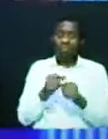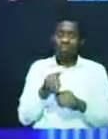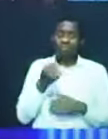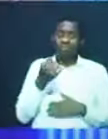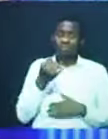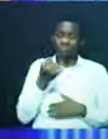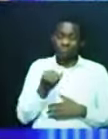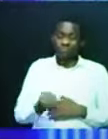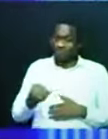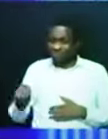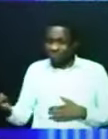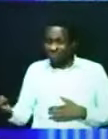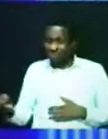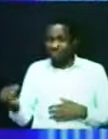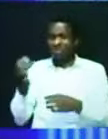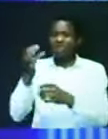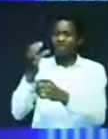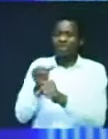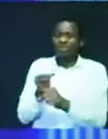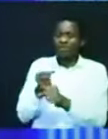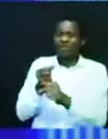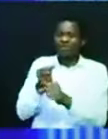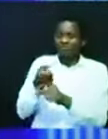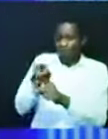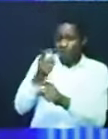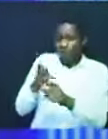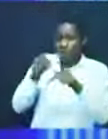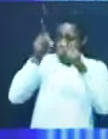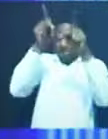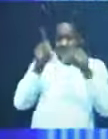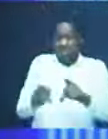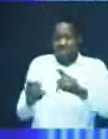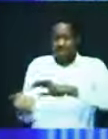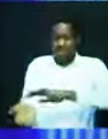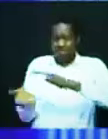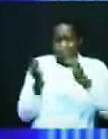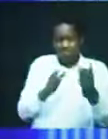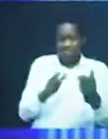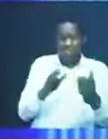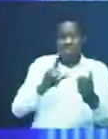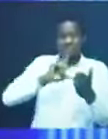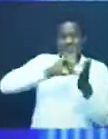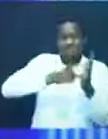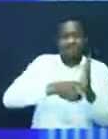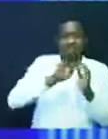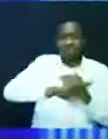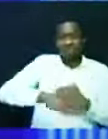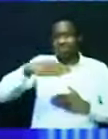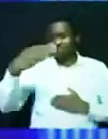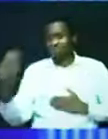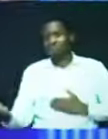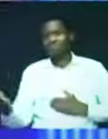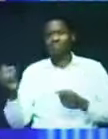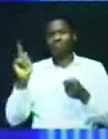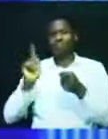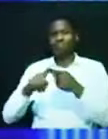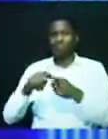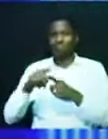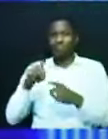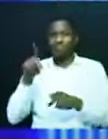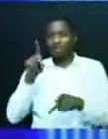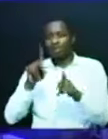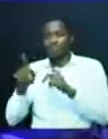one who is dead to the heirs. And so once he died, whatever he has is